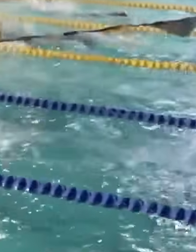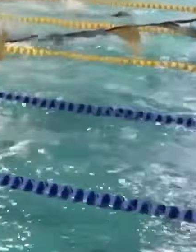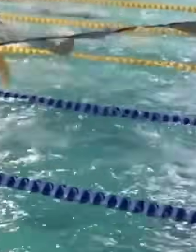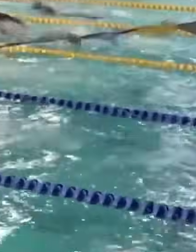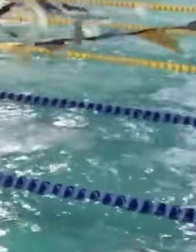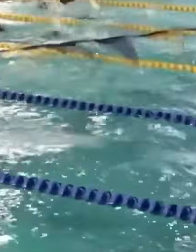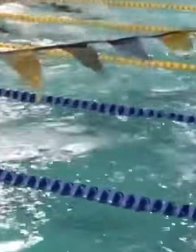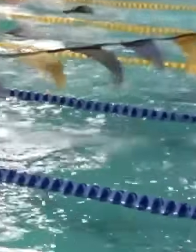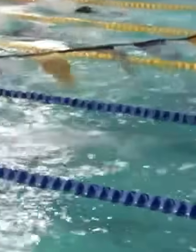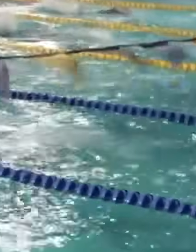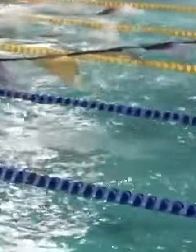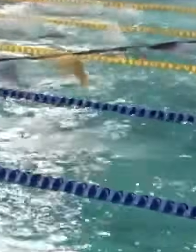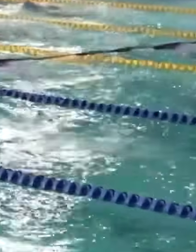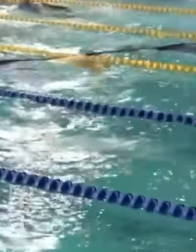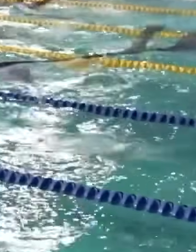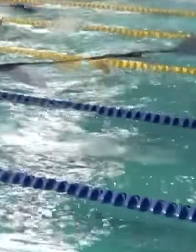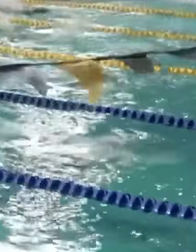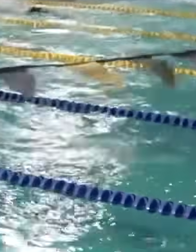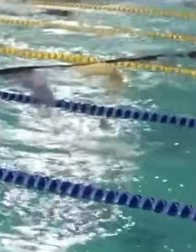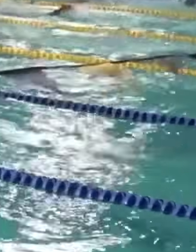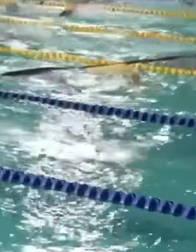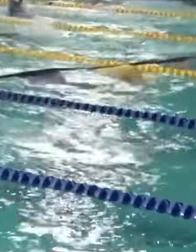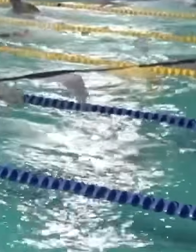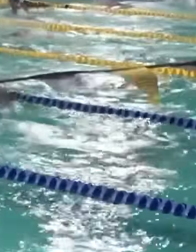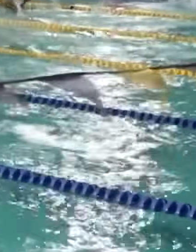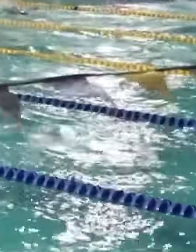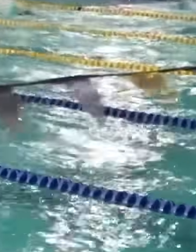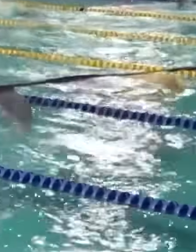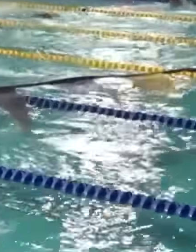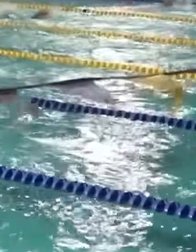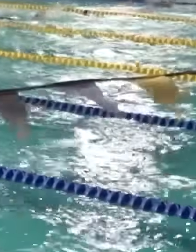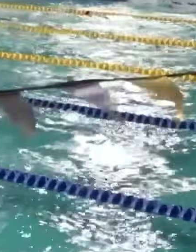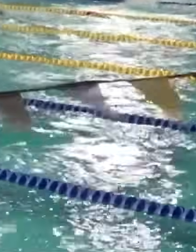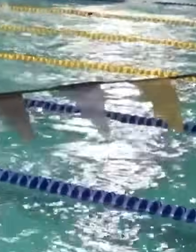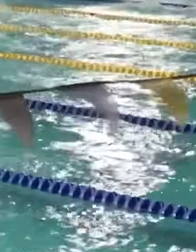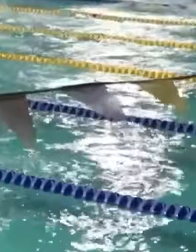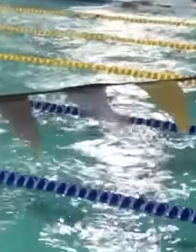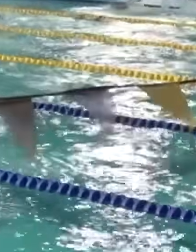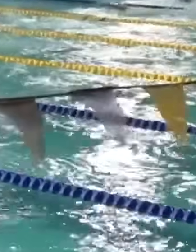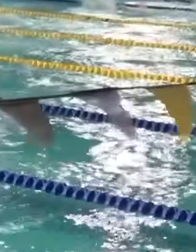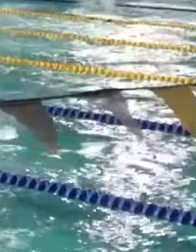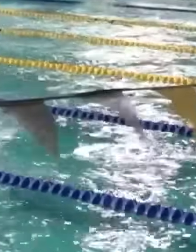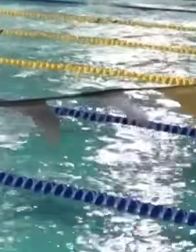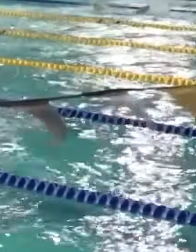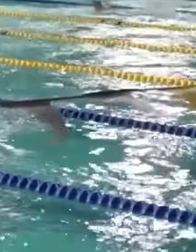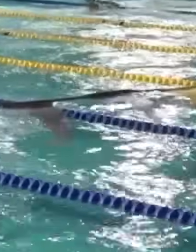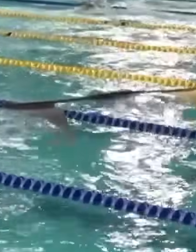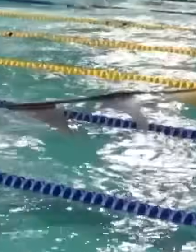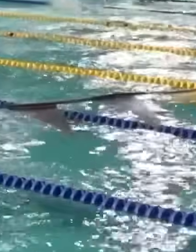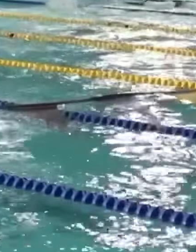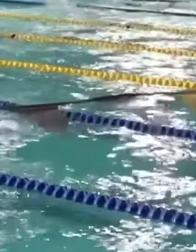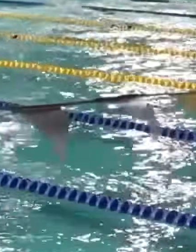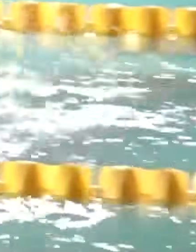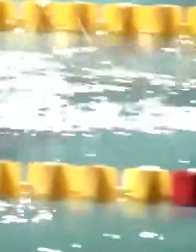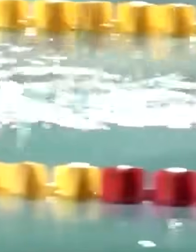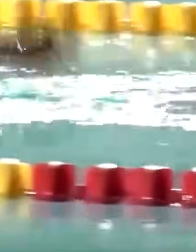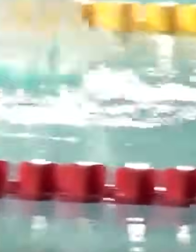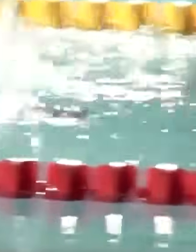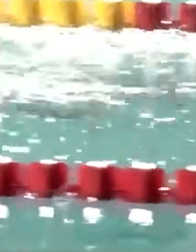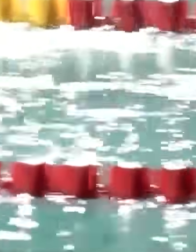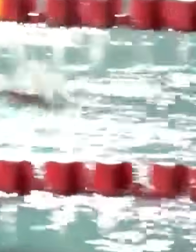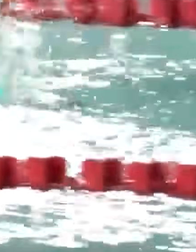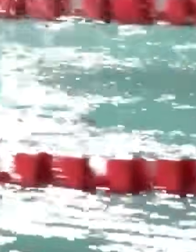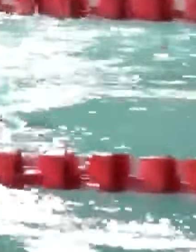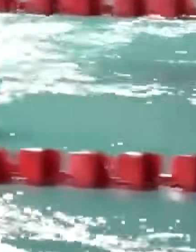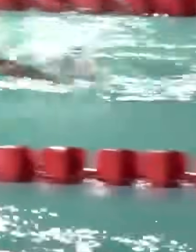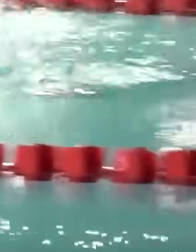by the backstroke, breaststroke, and freestyle. Emily Massey of Pirate Swim Club was looking so very good, but